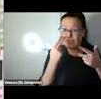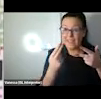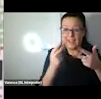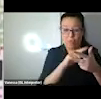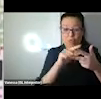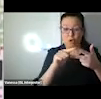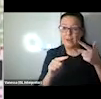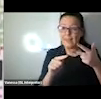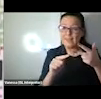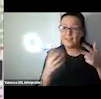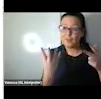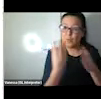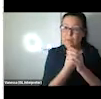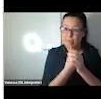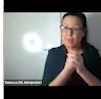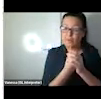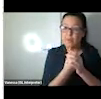everyone.